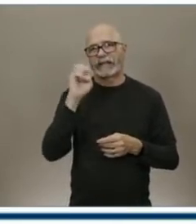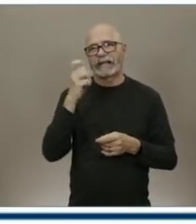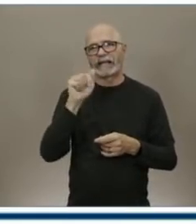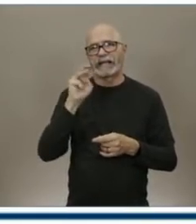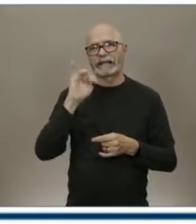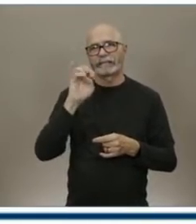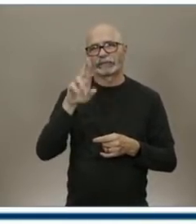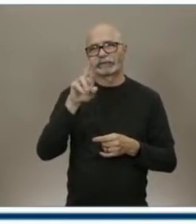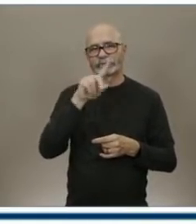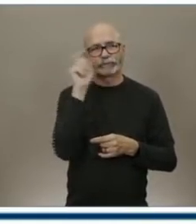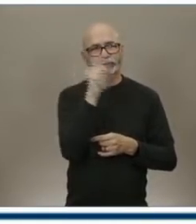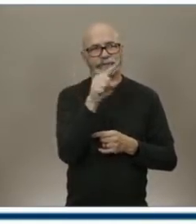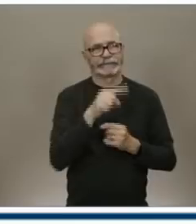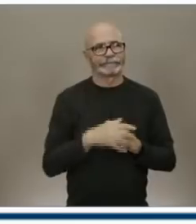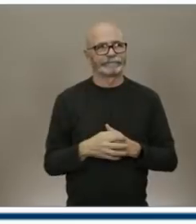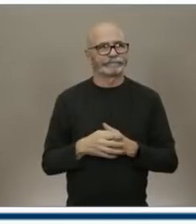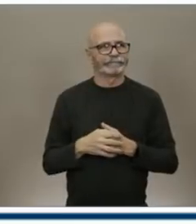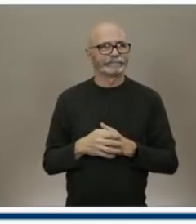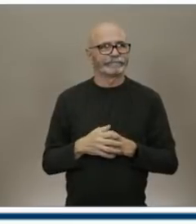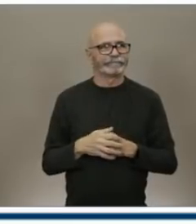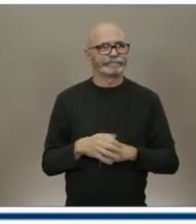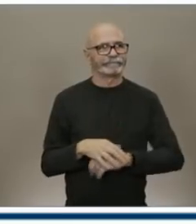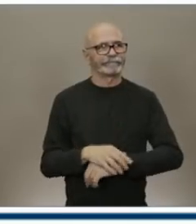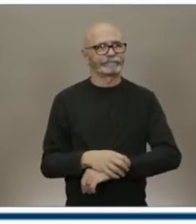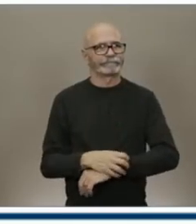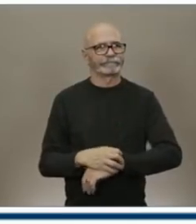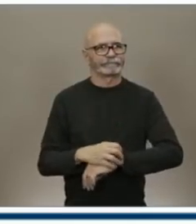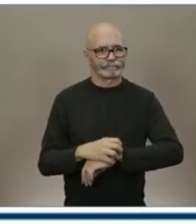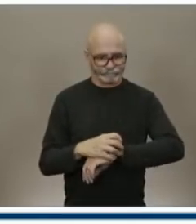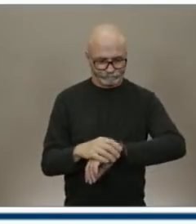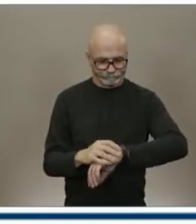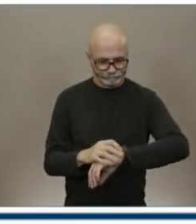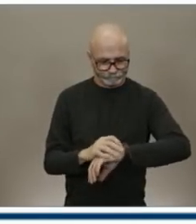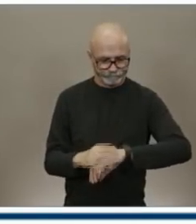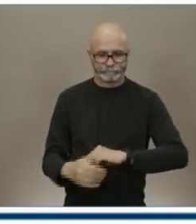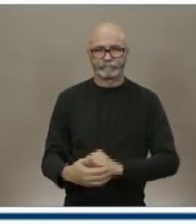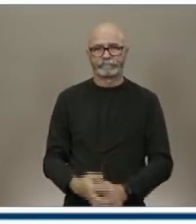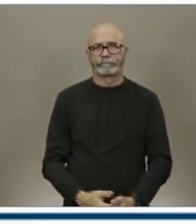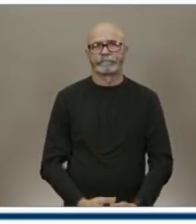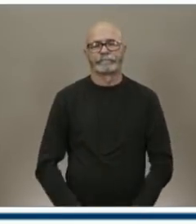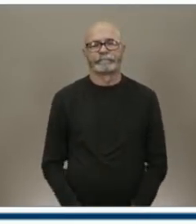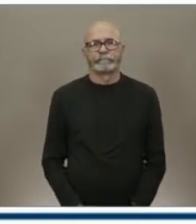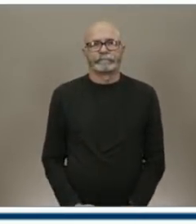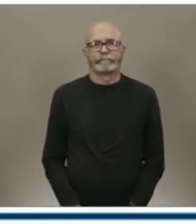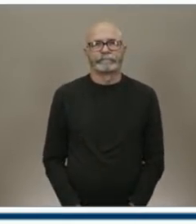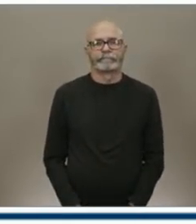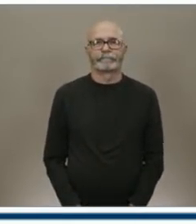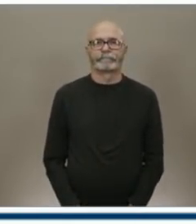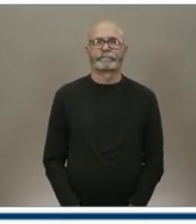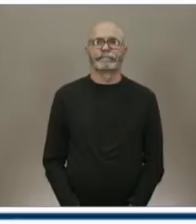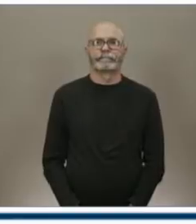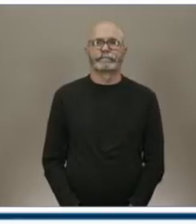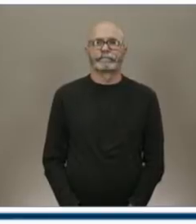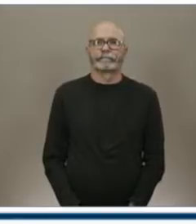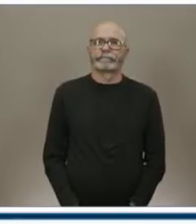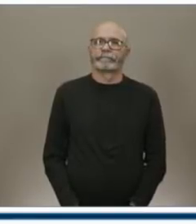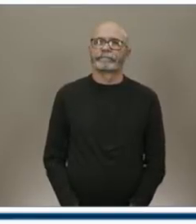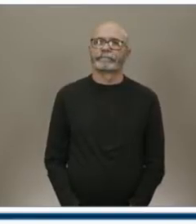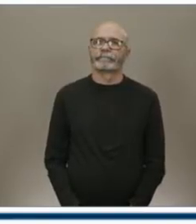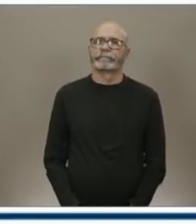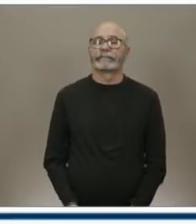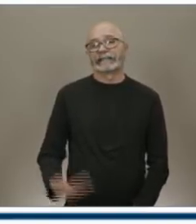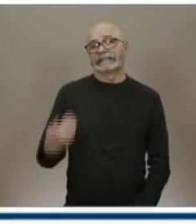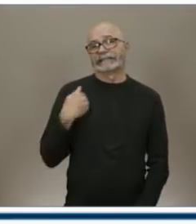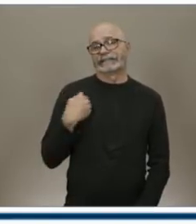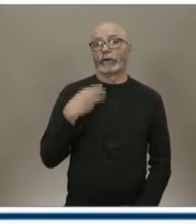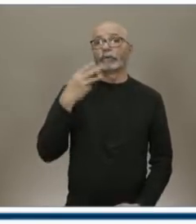Premier. On Wednesday and Thursday, there were a series, 13 high-profile RCMP raids across the HRM. Many